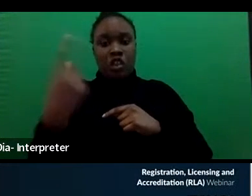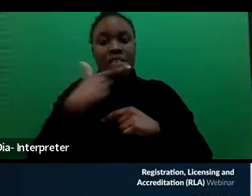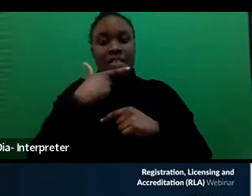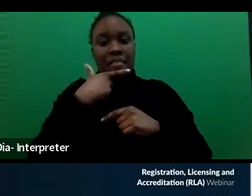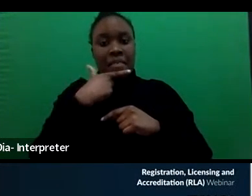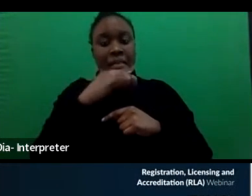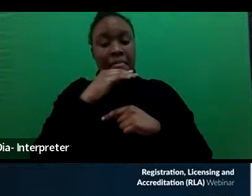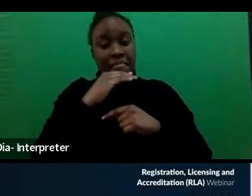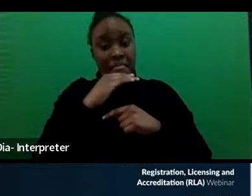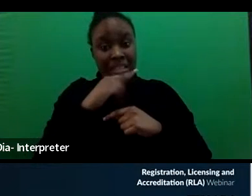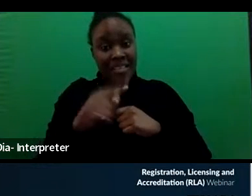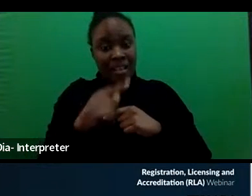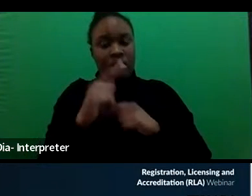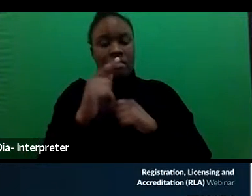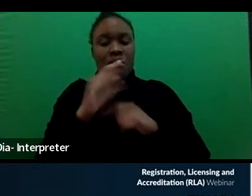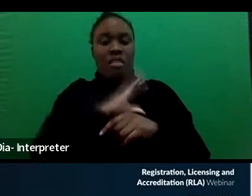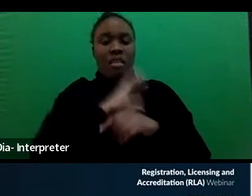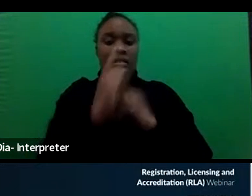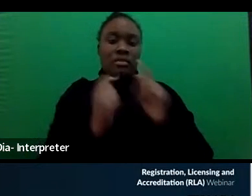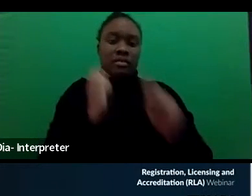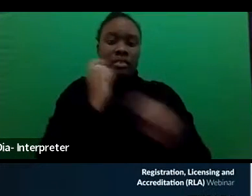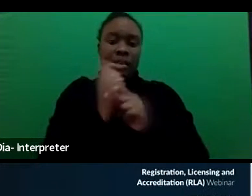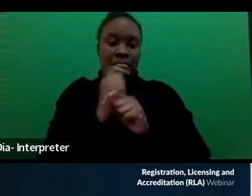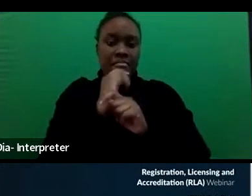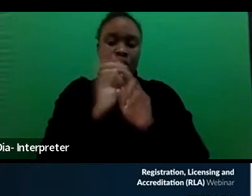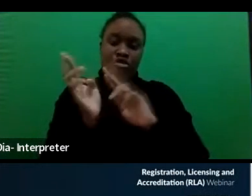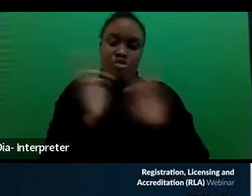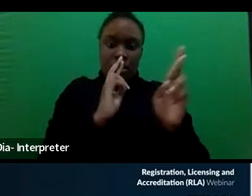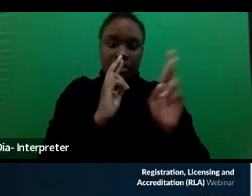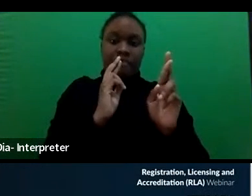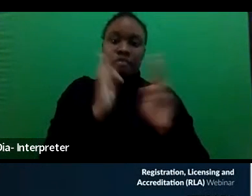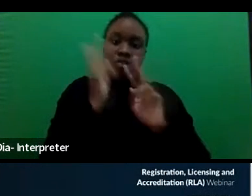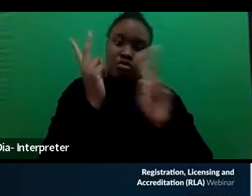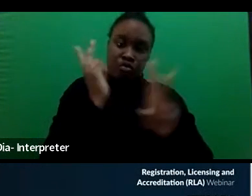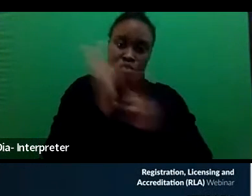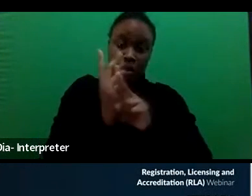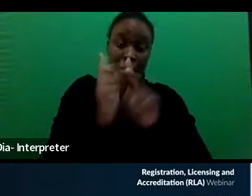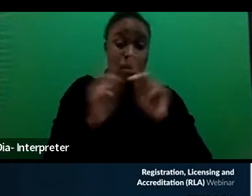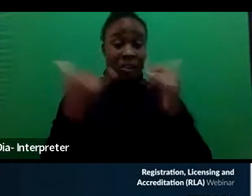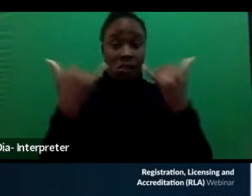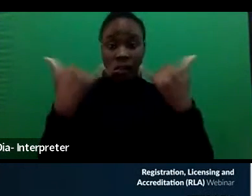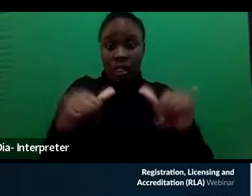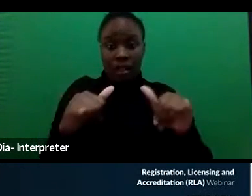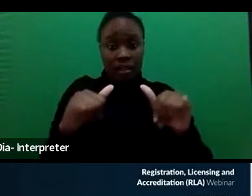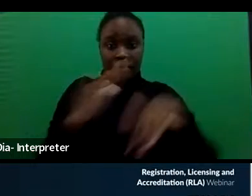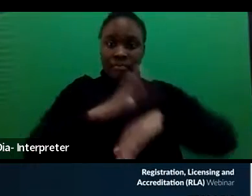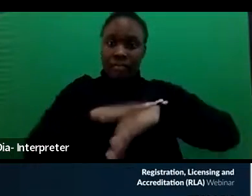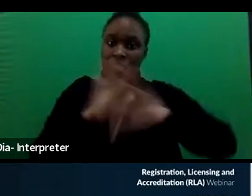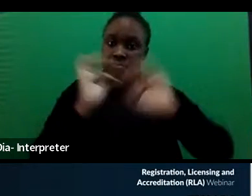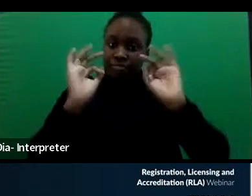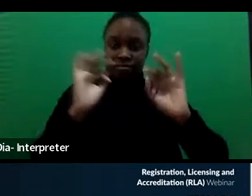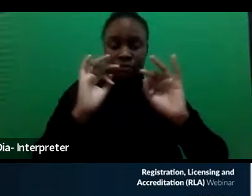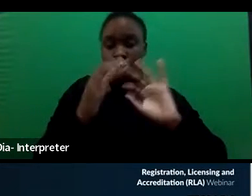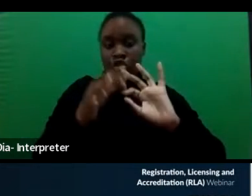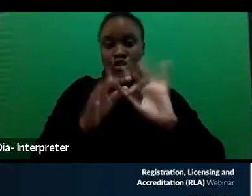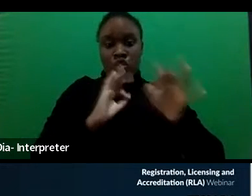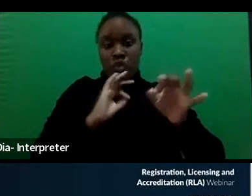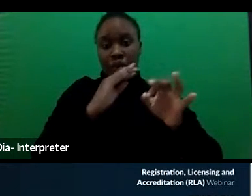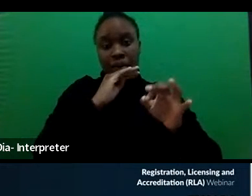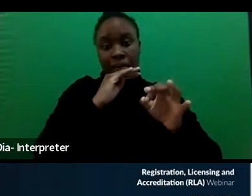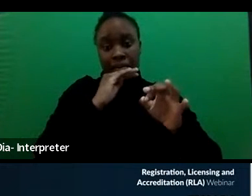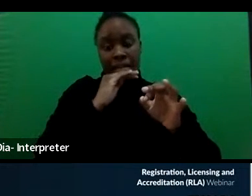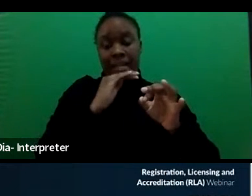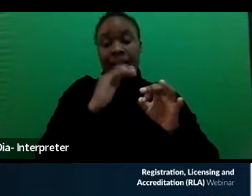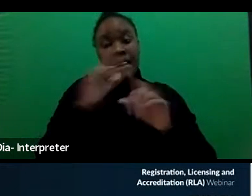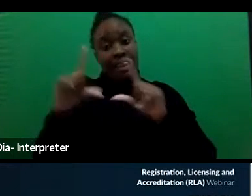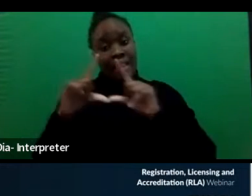be ready for renewal. If, however, you have not renewed in time, that license will then lapse or expire, and you would